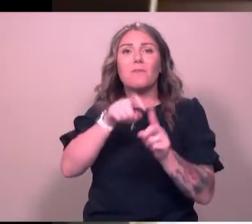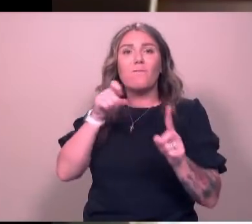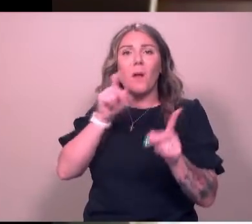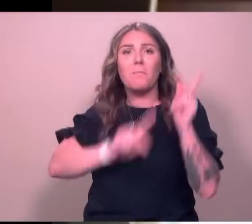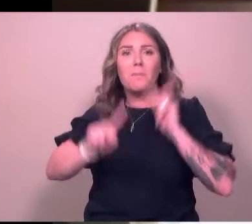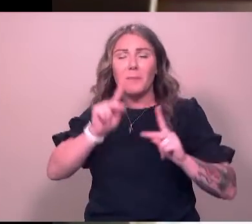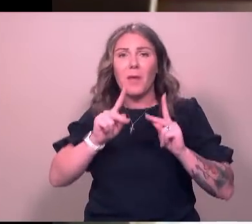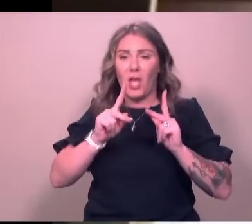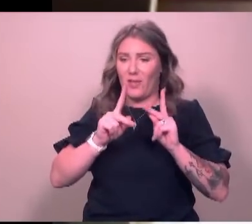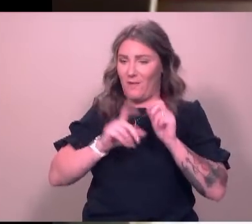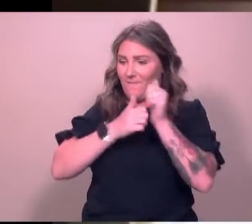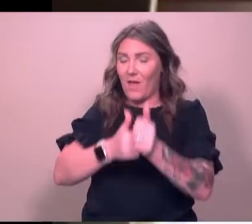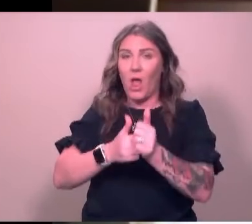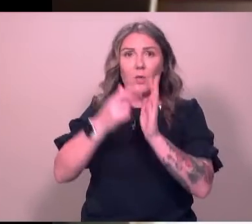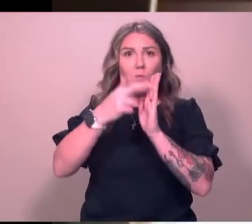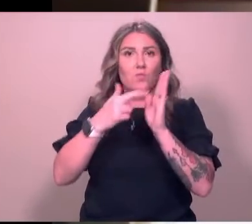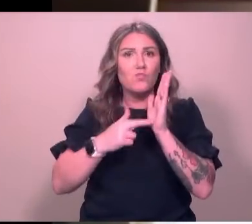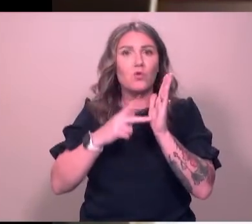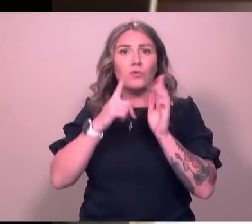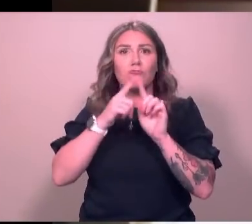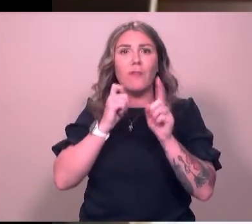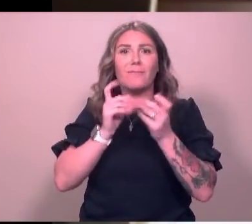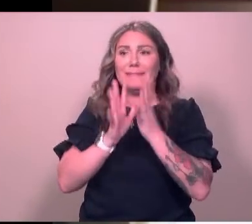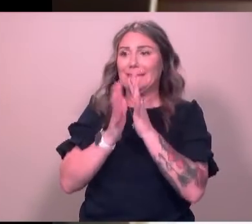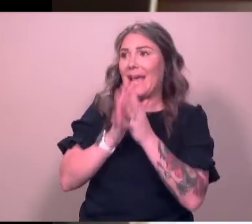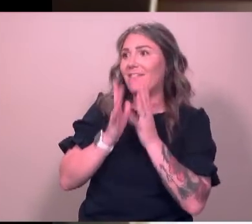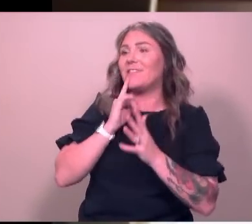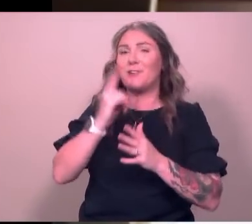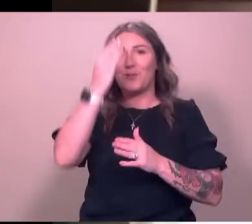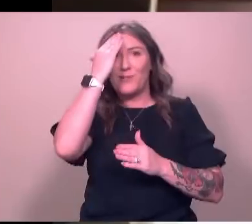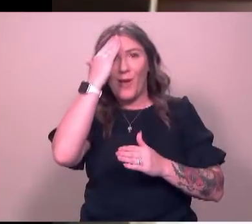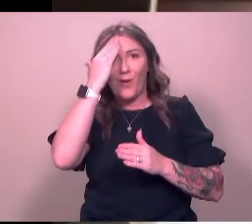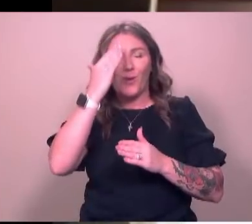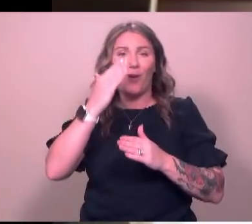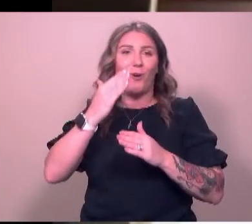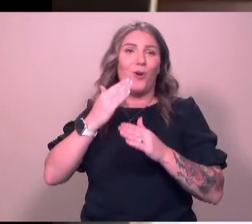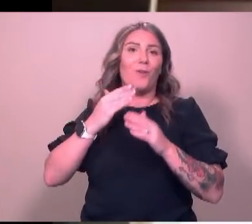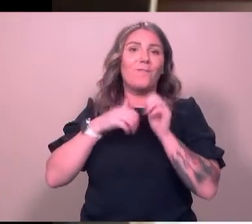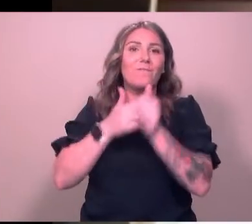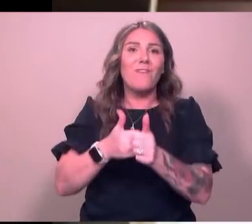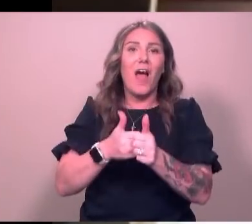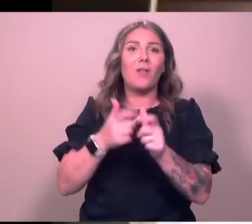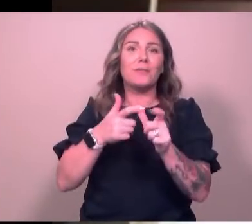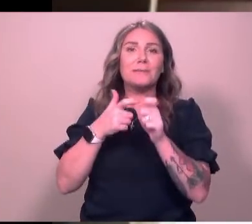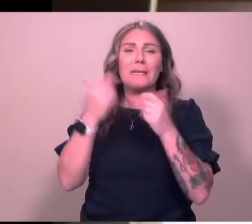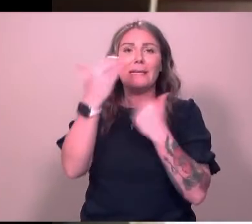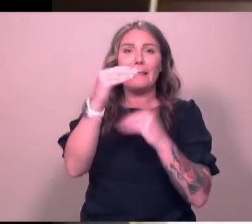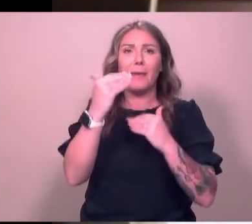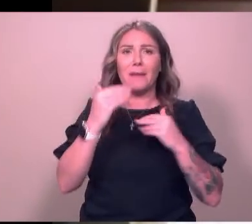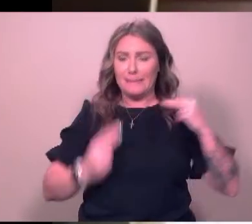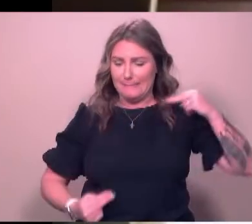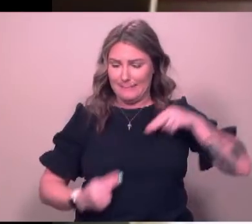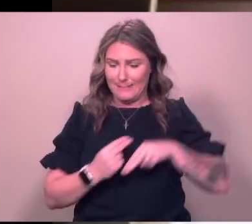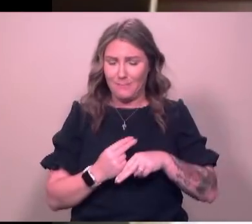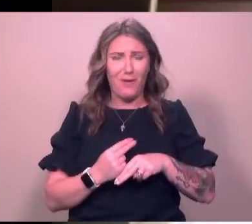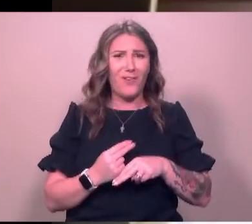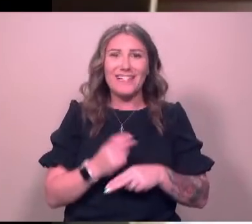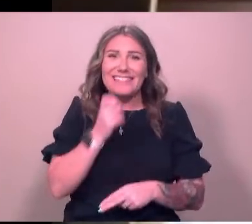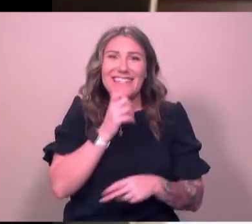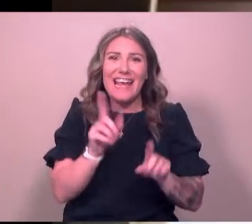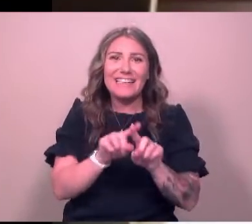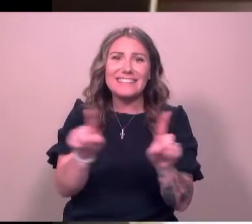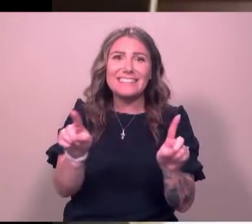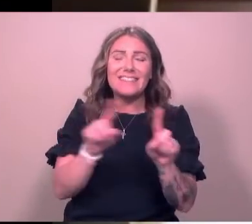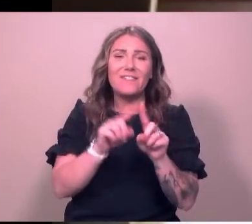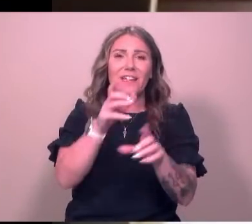follow the rules of the traffic. They need to be, following the speed limit. They need to be putting on seatbelts. This is no different. Get